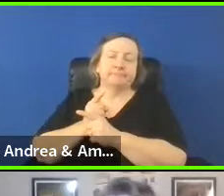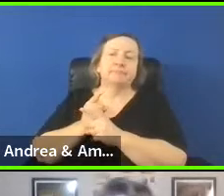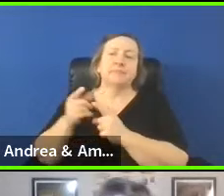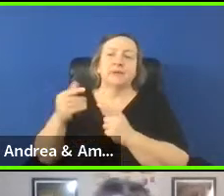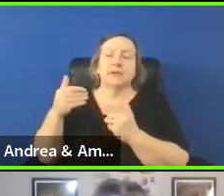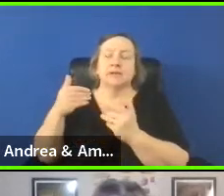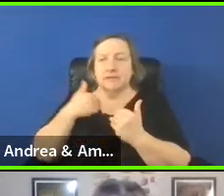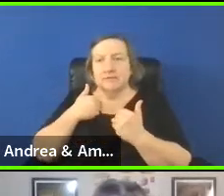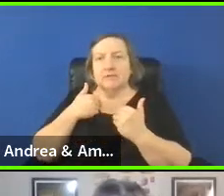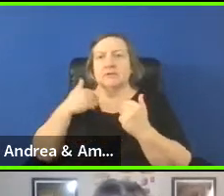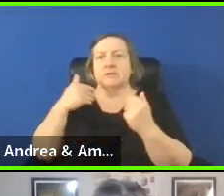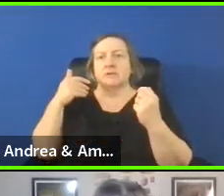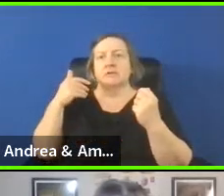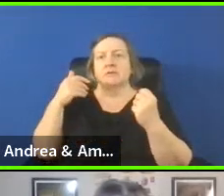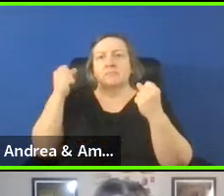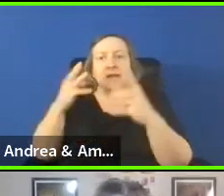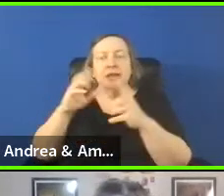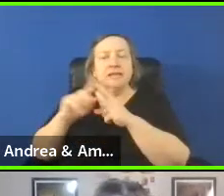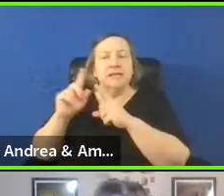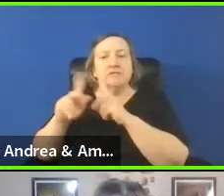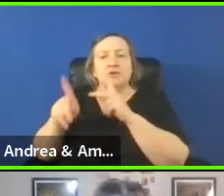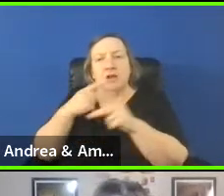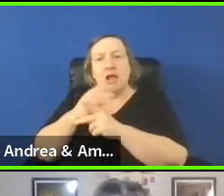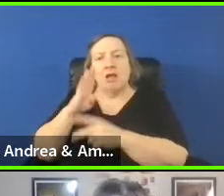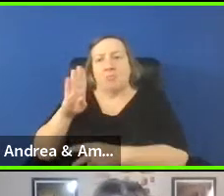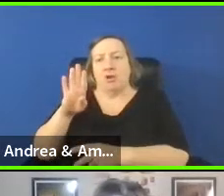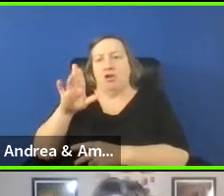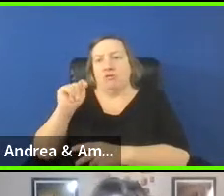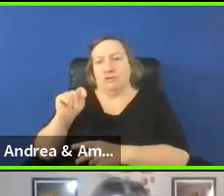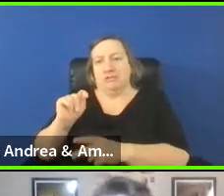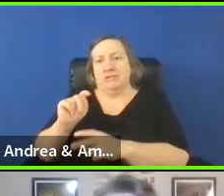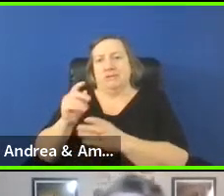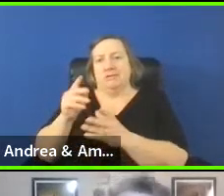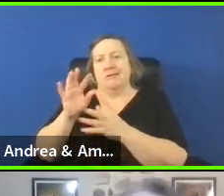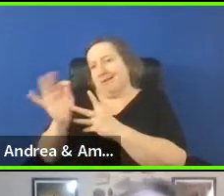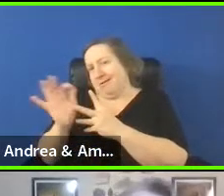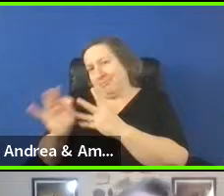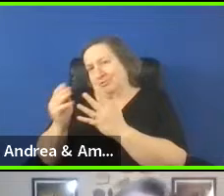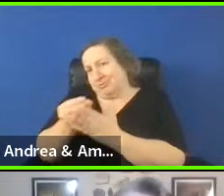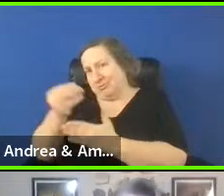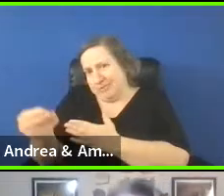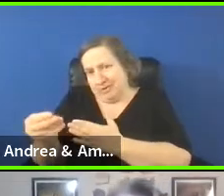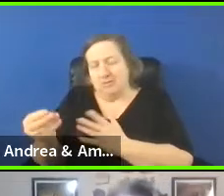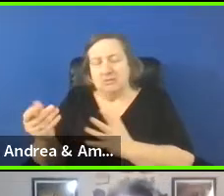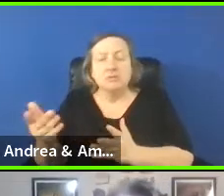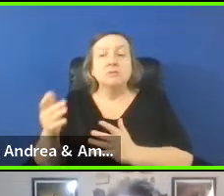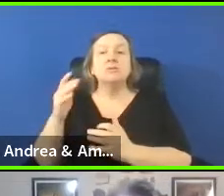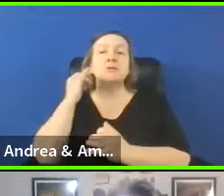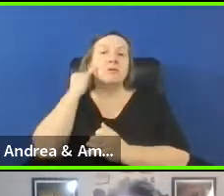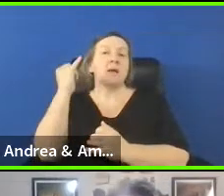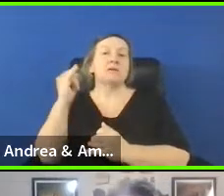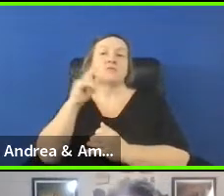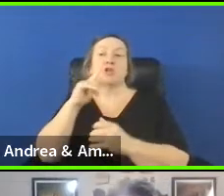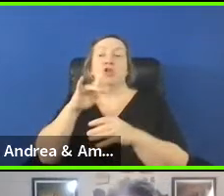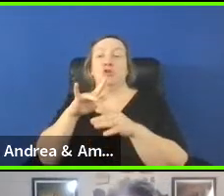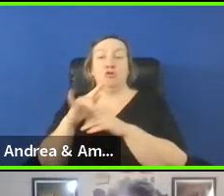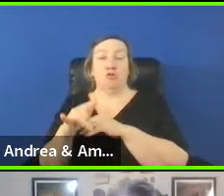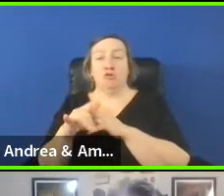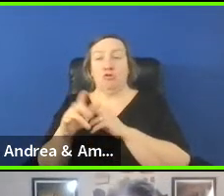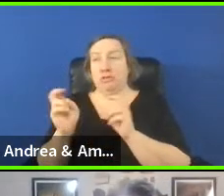are all sorts of potential BRT investments. And so, as you can imagine, in this sort of really